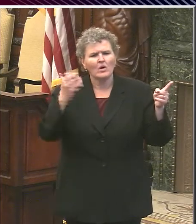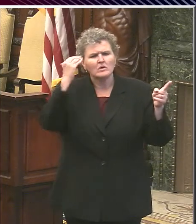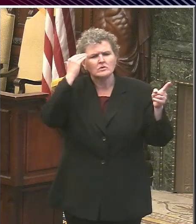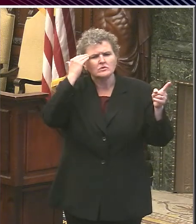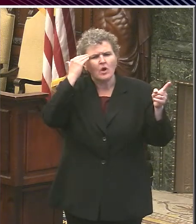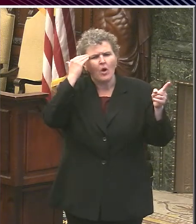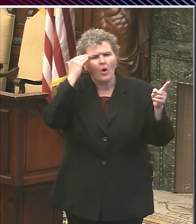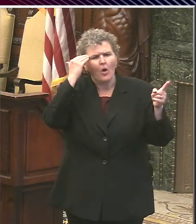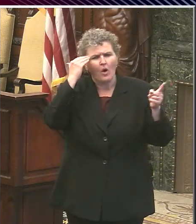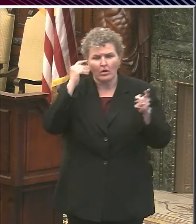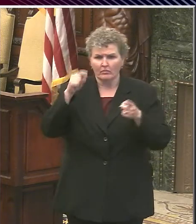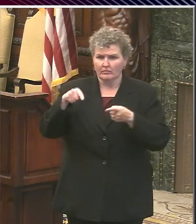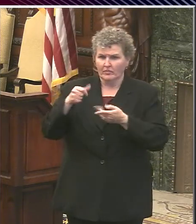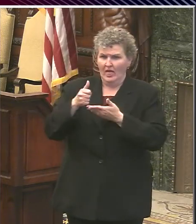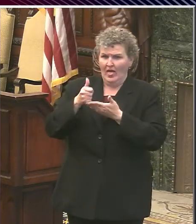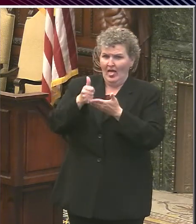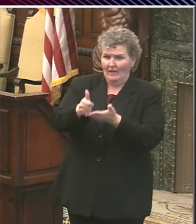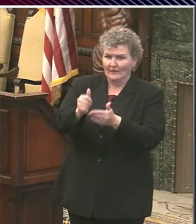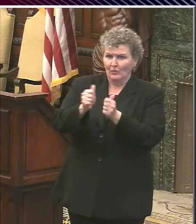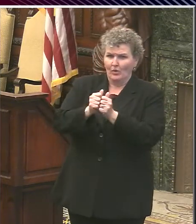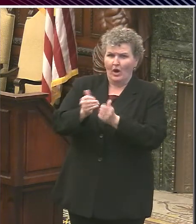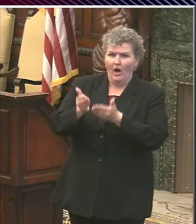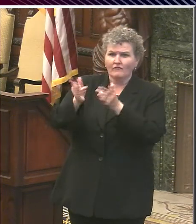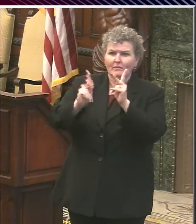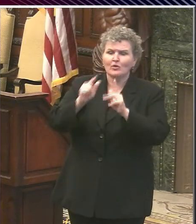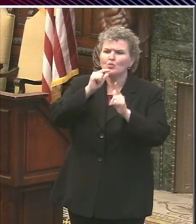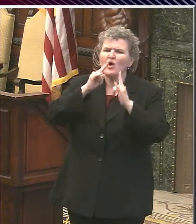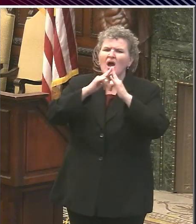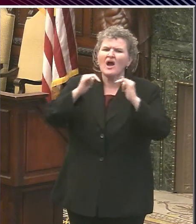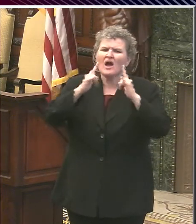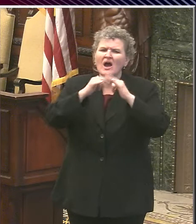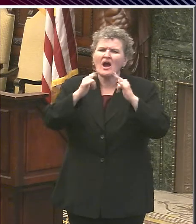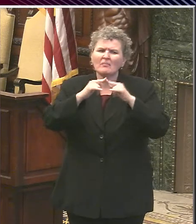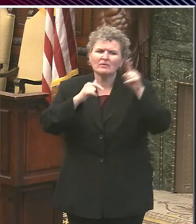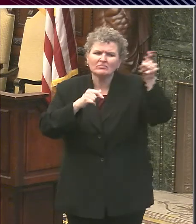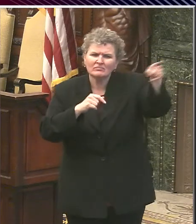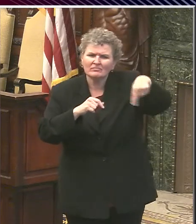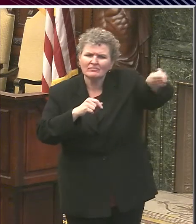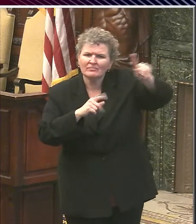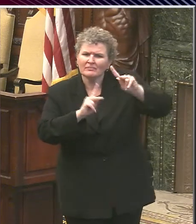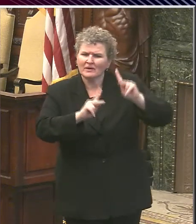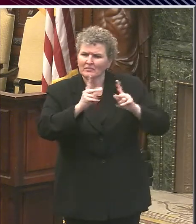being offered to the people there in terms of healthcare resources and housing.